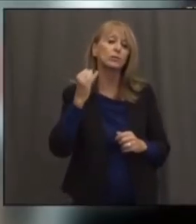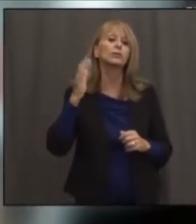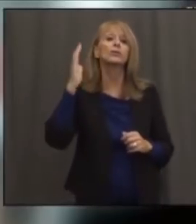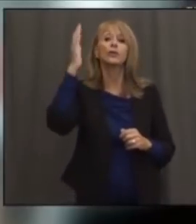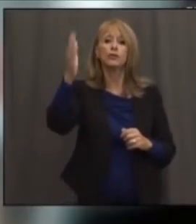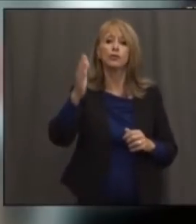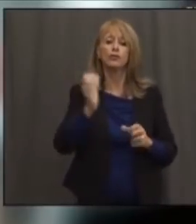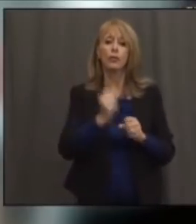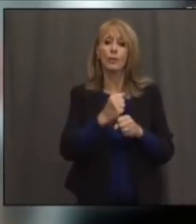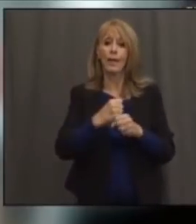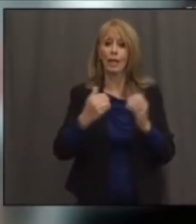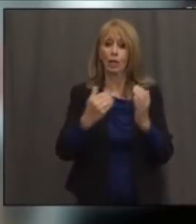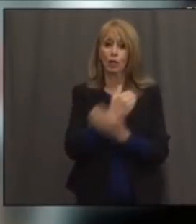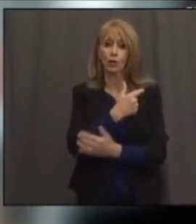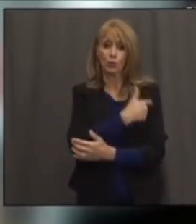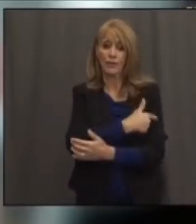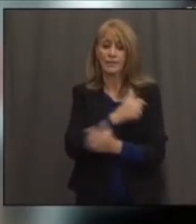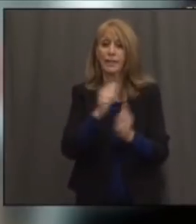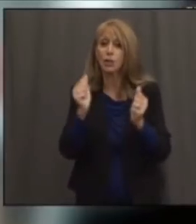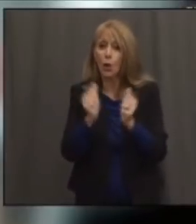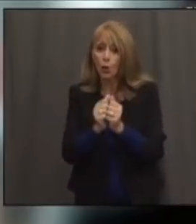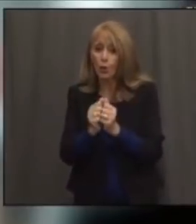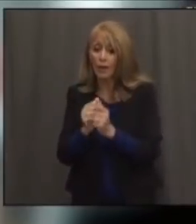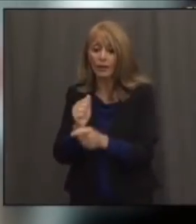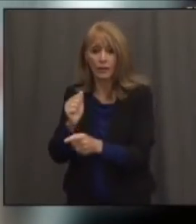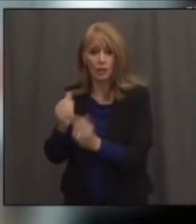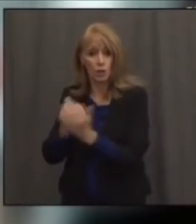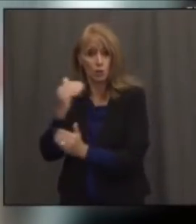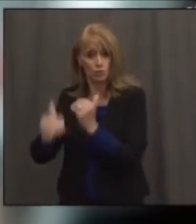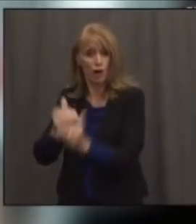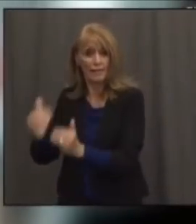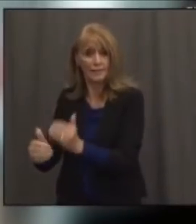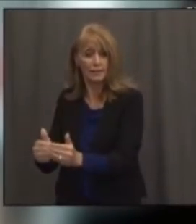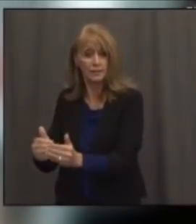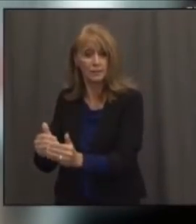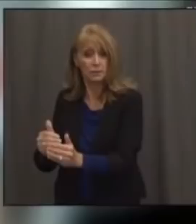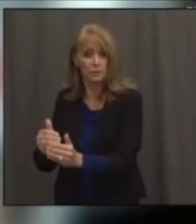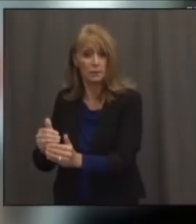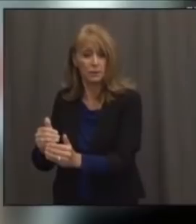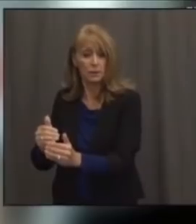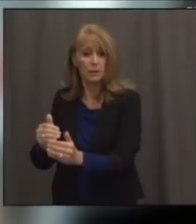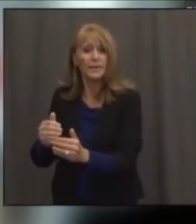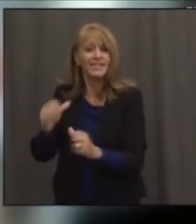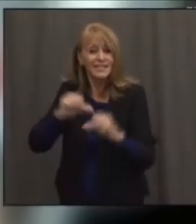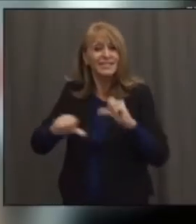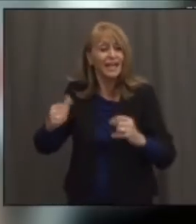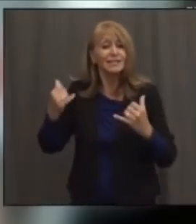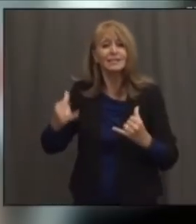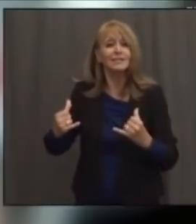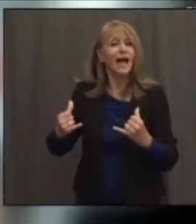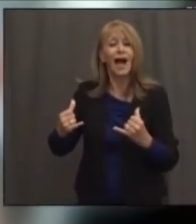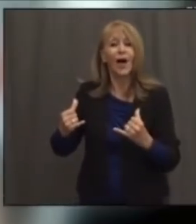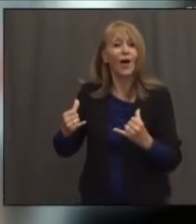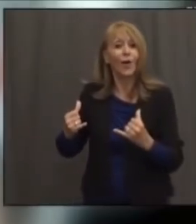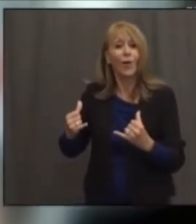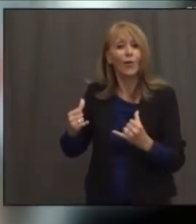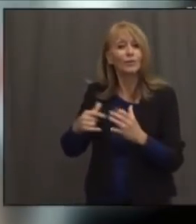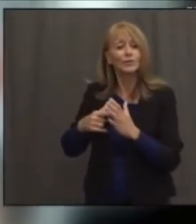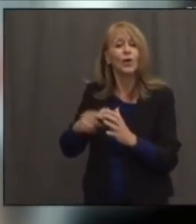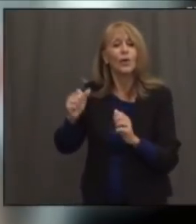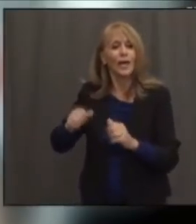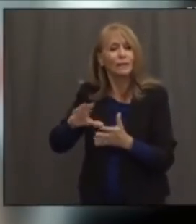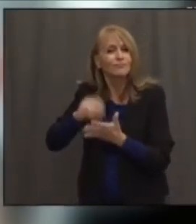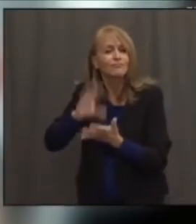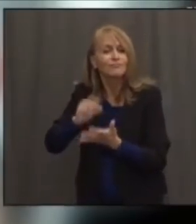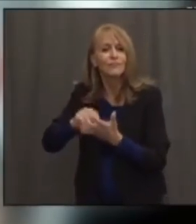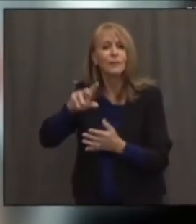future through these fully synthetic processes, and I think we will be, we were right at an inflection point in science where we had these opportunities. Pfizer